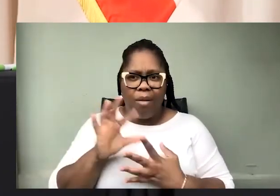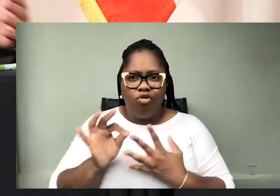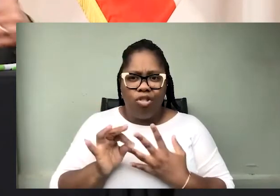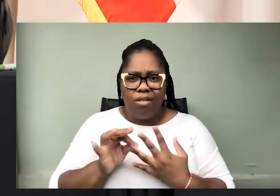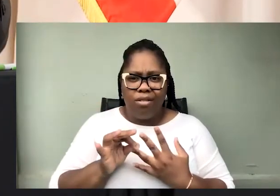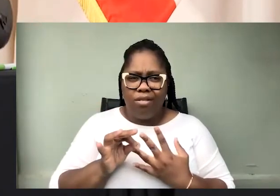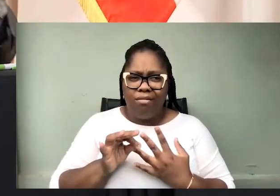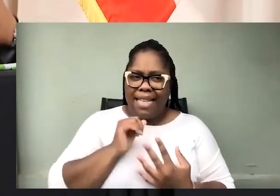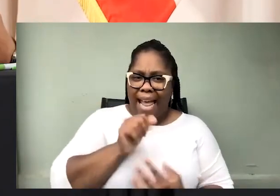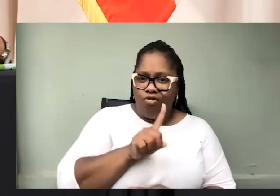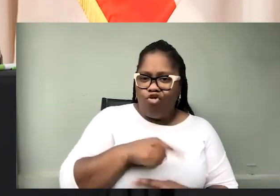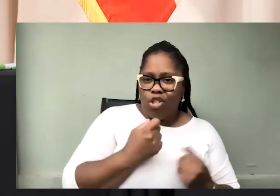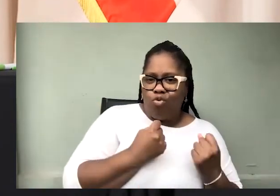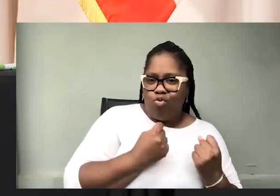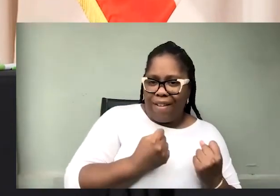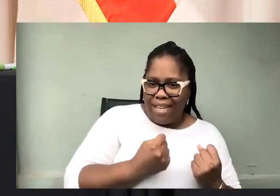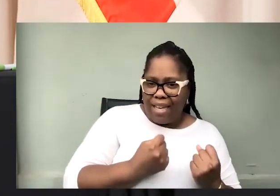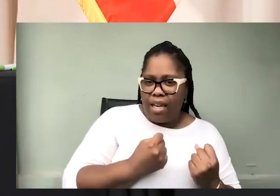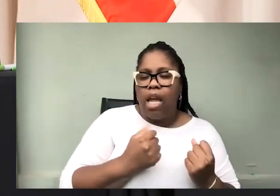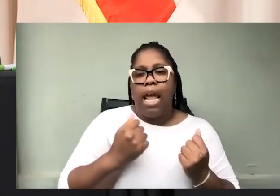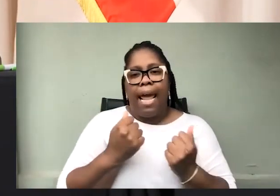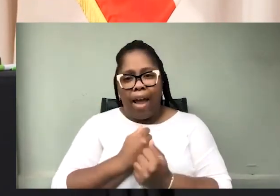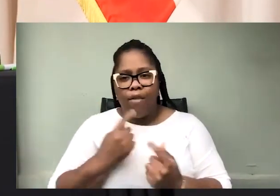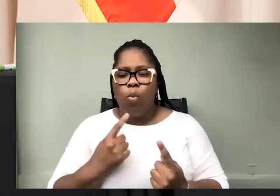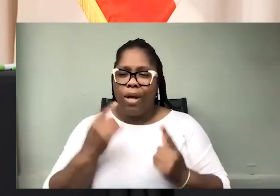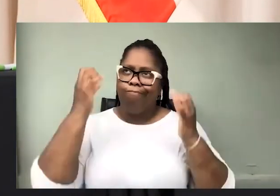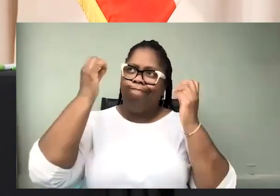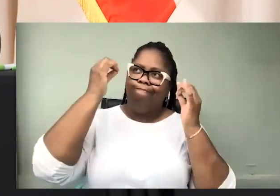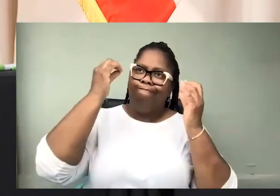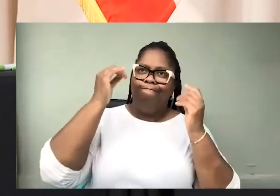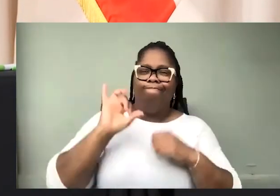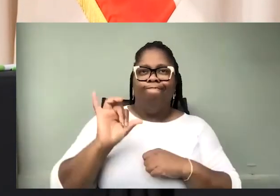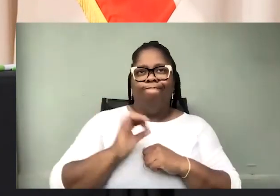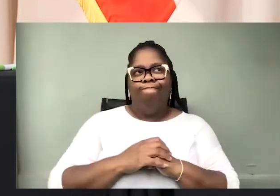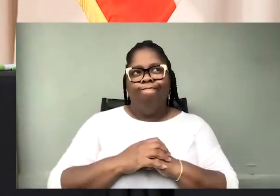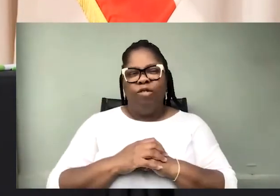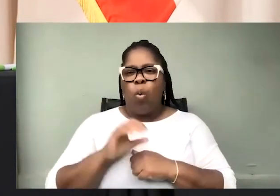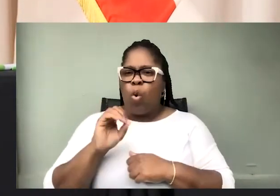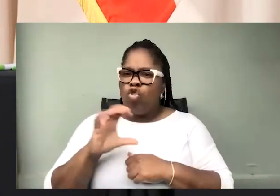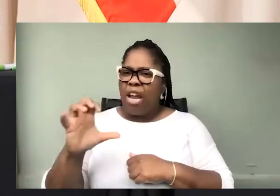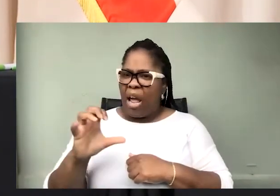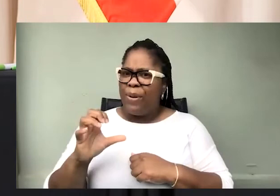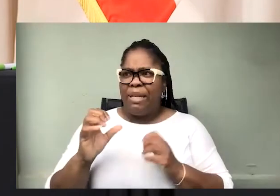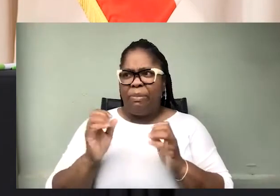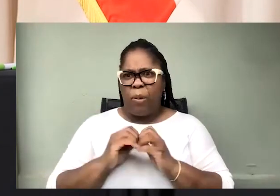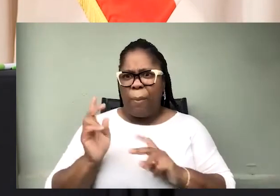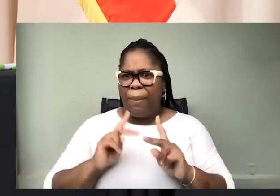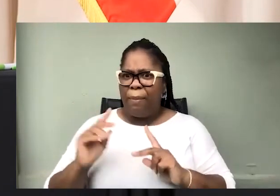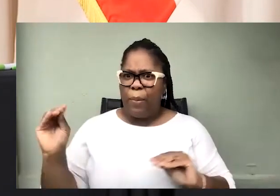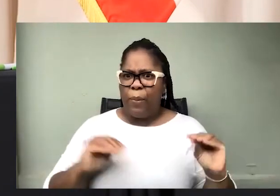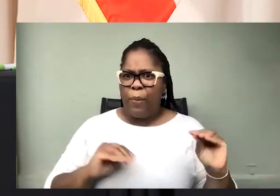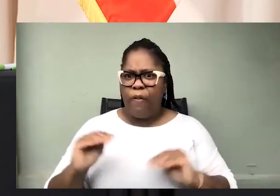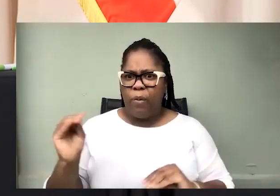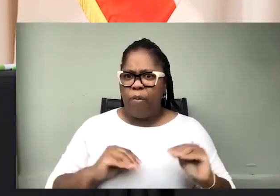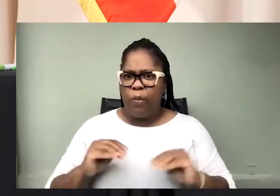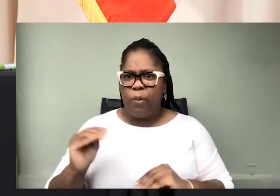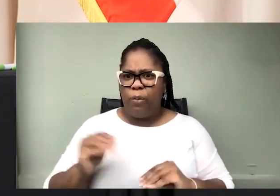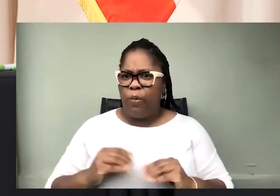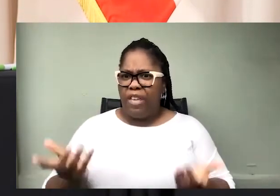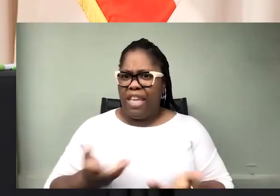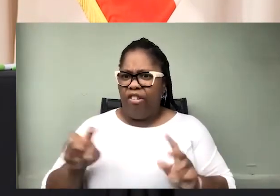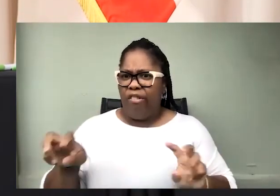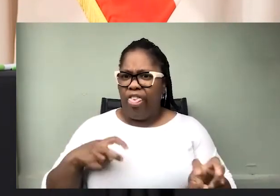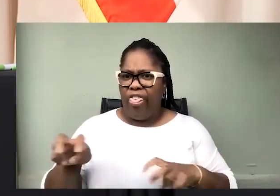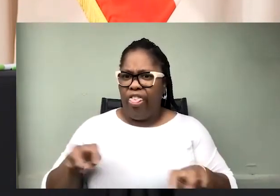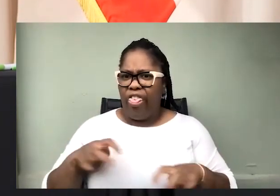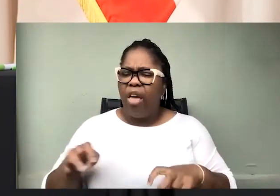that's something that I know everyone up here is thinking about. As Orange County gets more dense, we have more people coming in generally. What is transportation